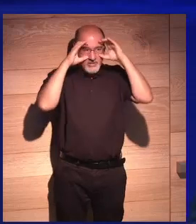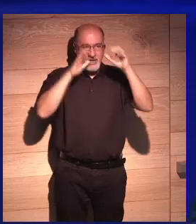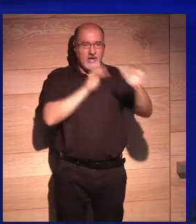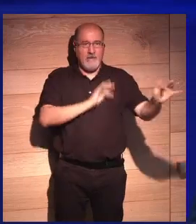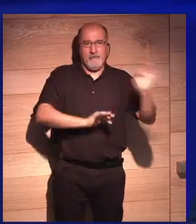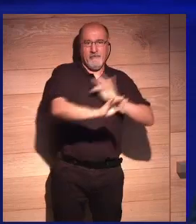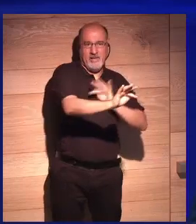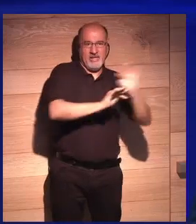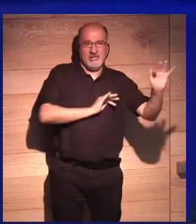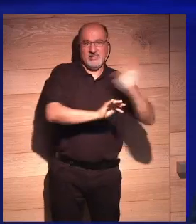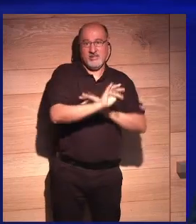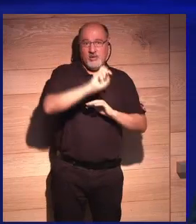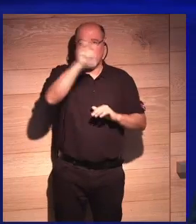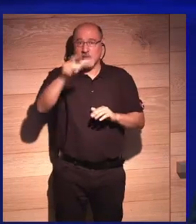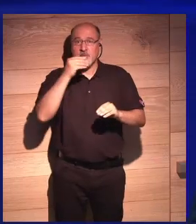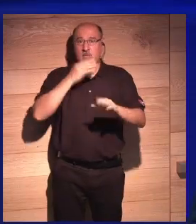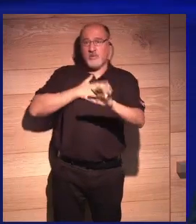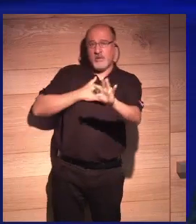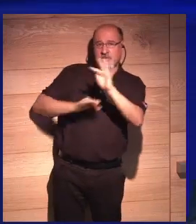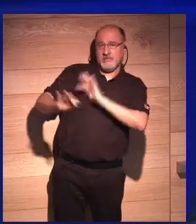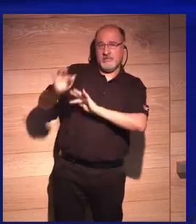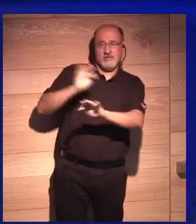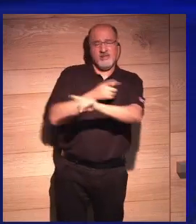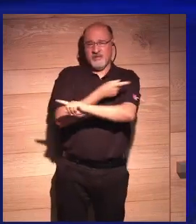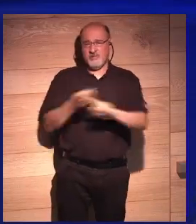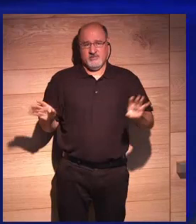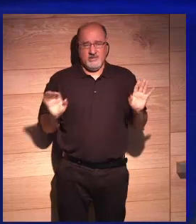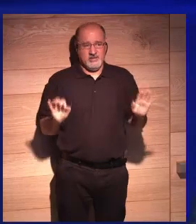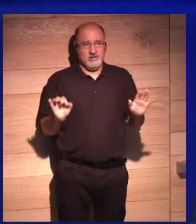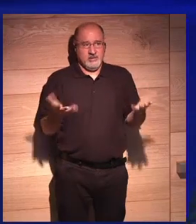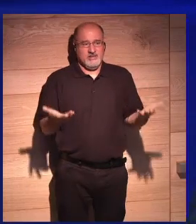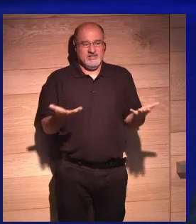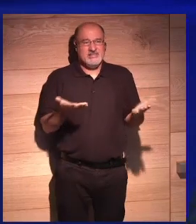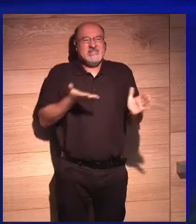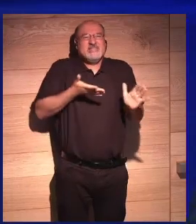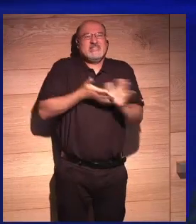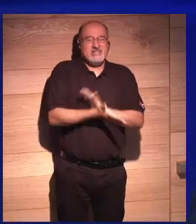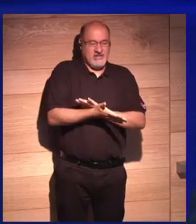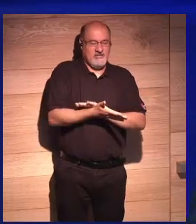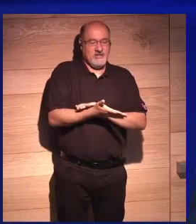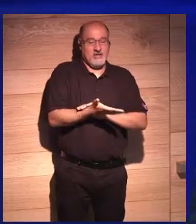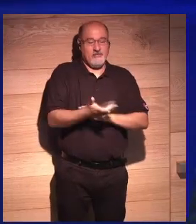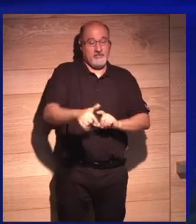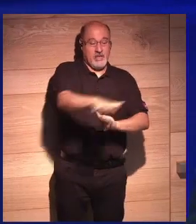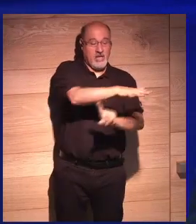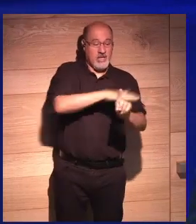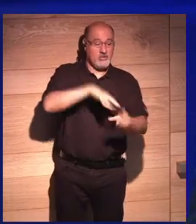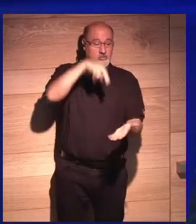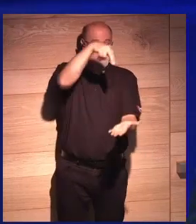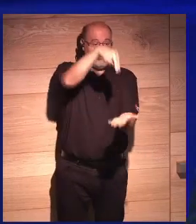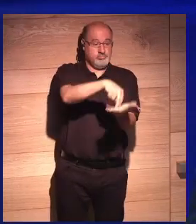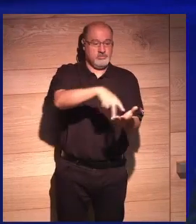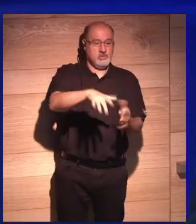this magic beyond empathy and to put into other people's feet. So I think that this, we can